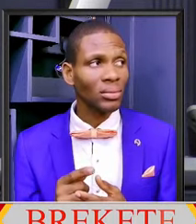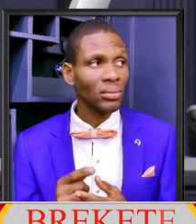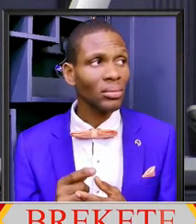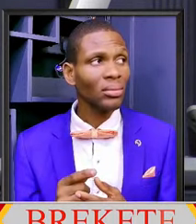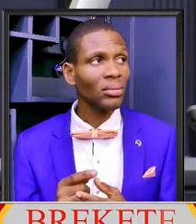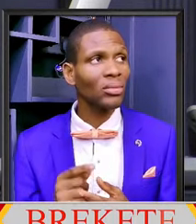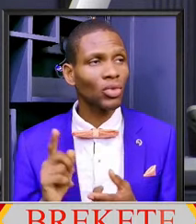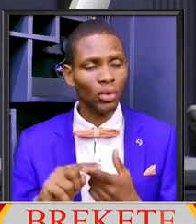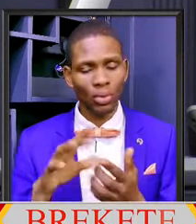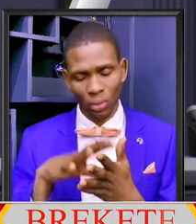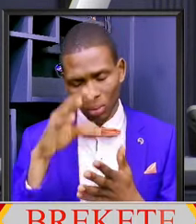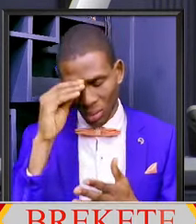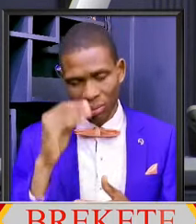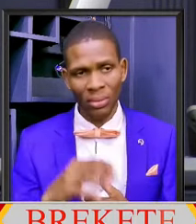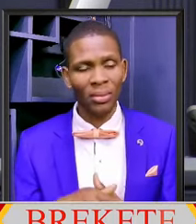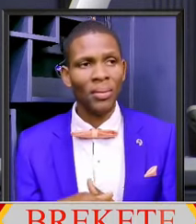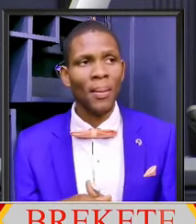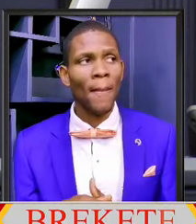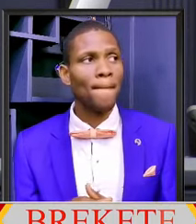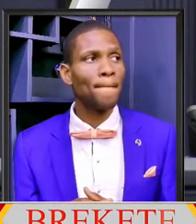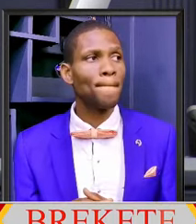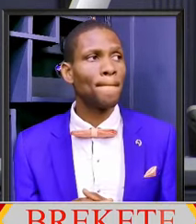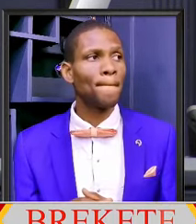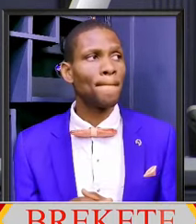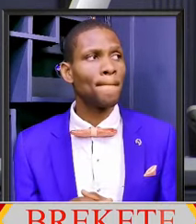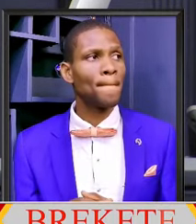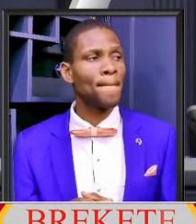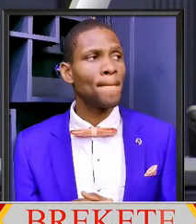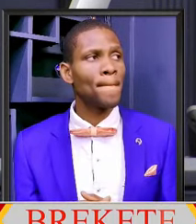And it's a lesson learned.